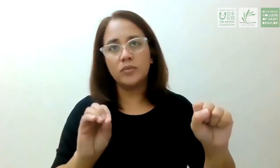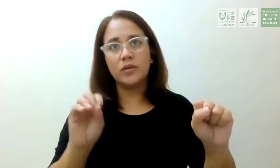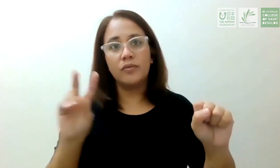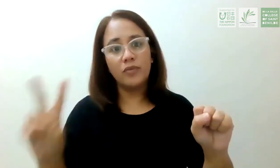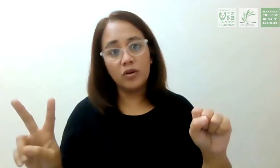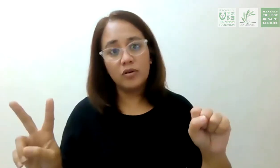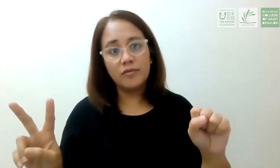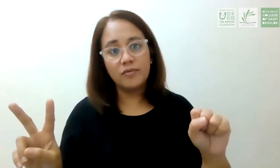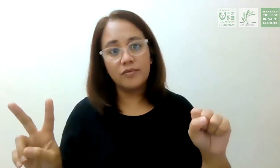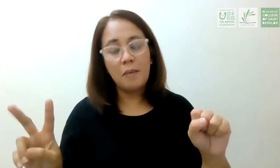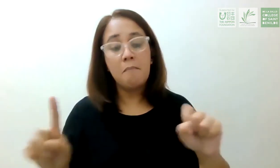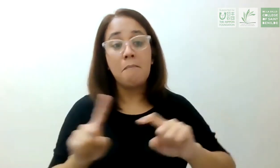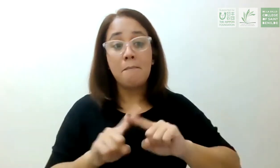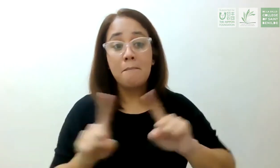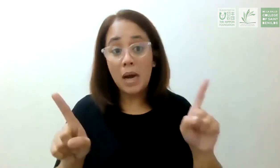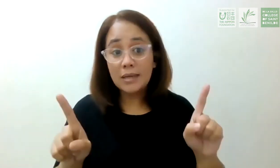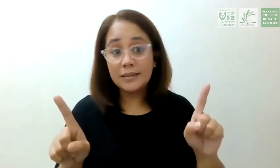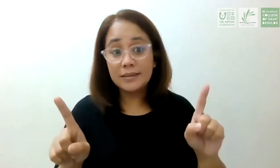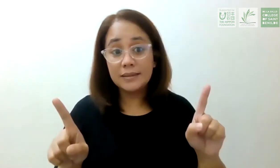But on